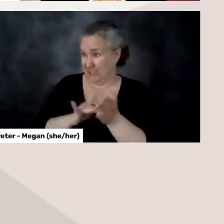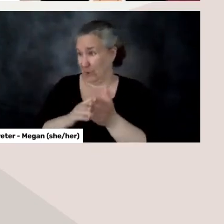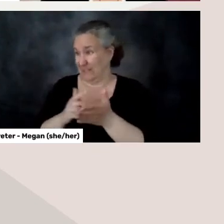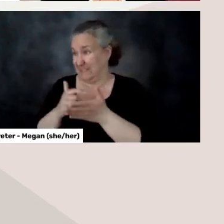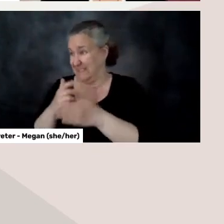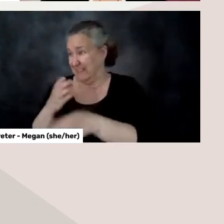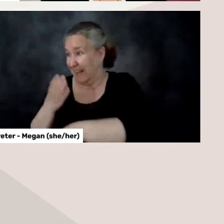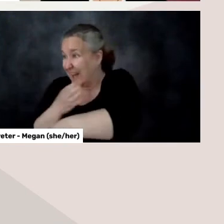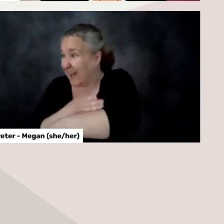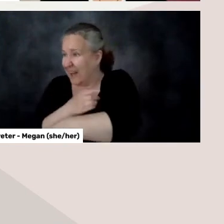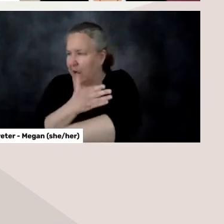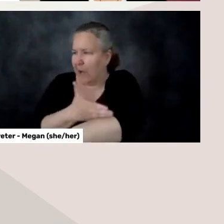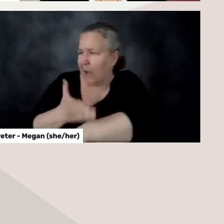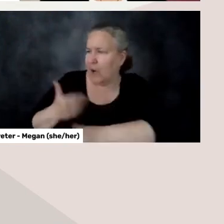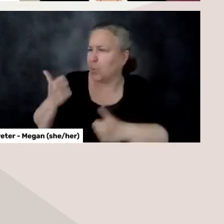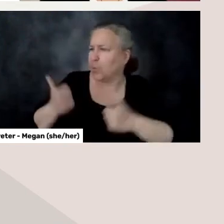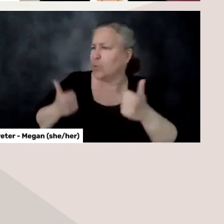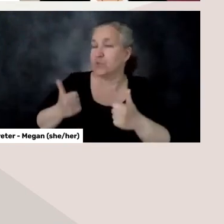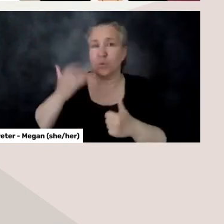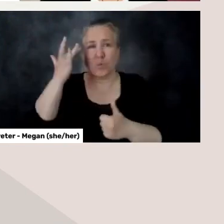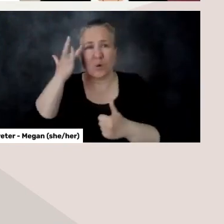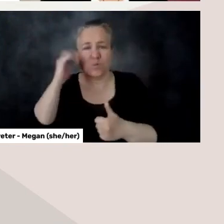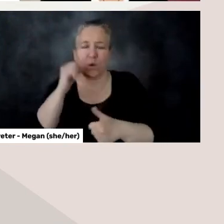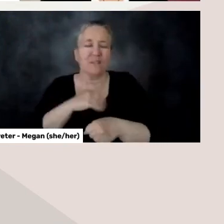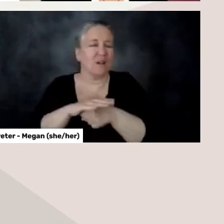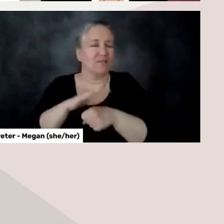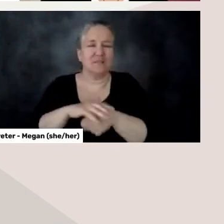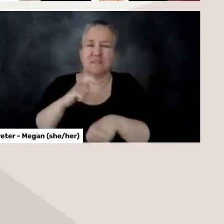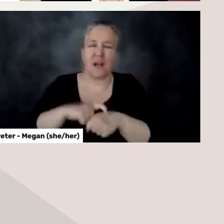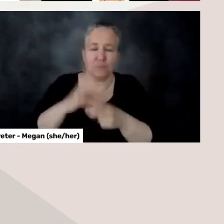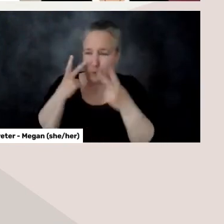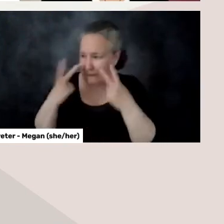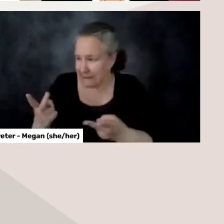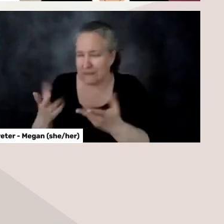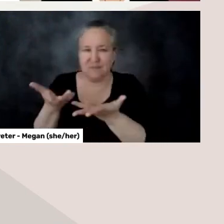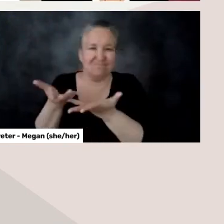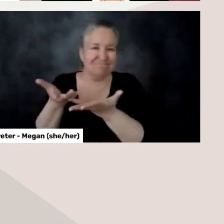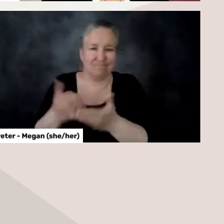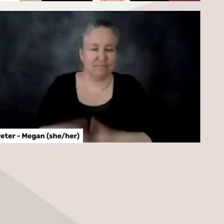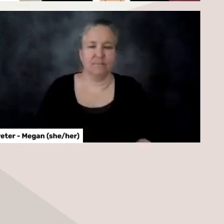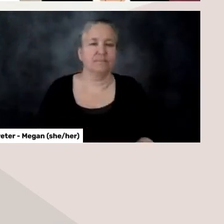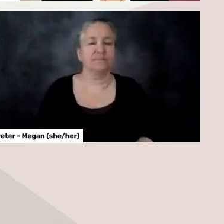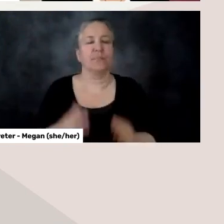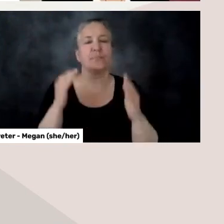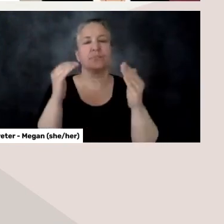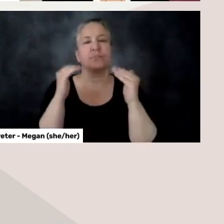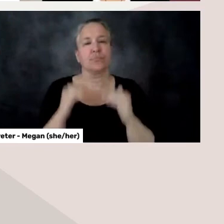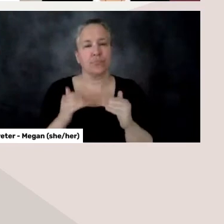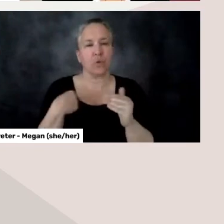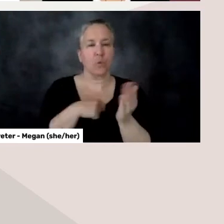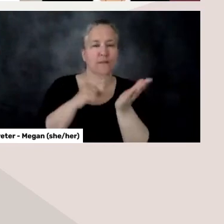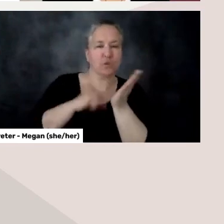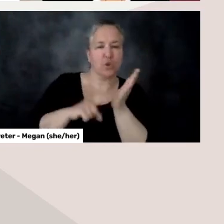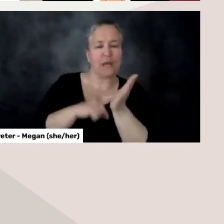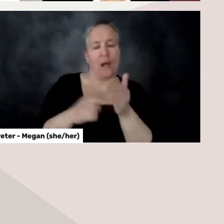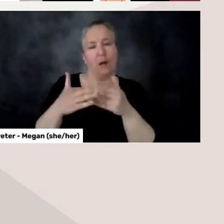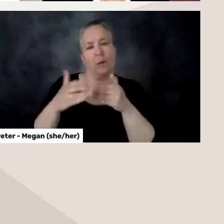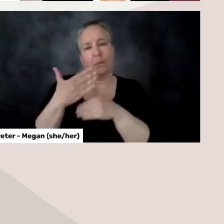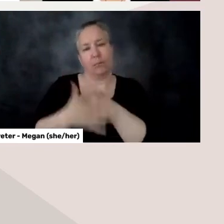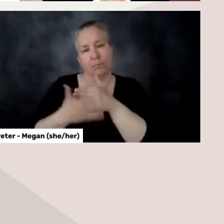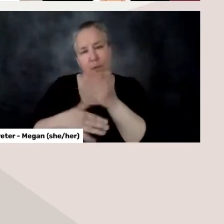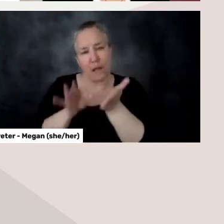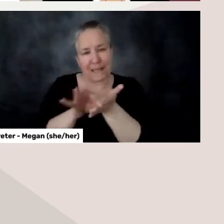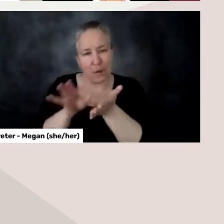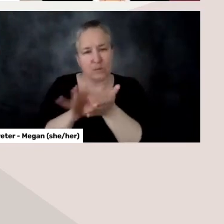not, because it won't have enough time to show whether it's working or not. We look at blood counts. What is